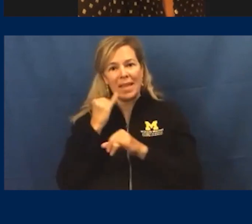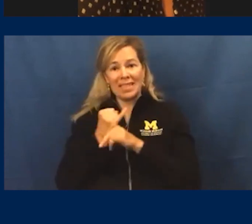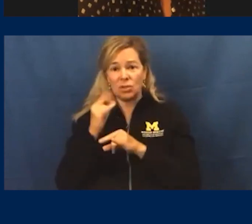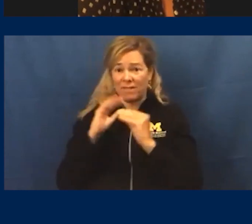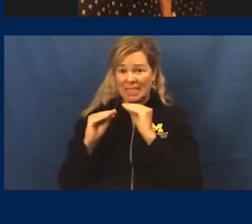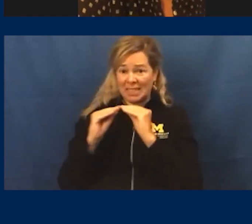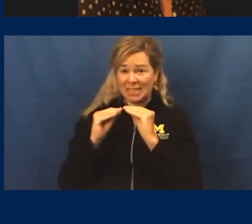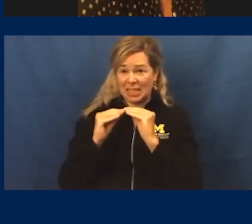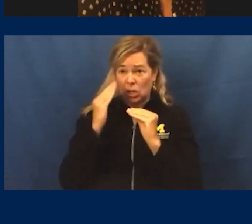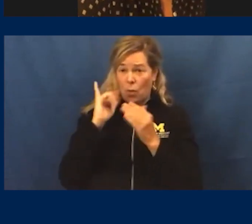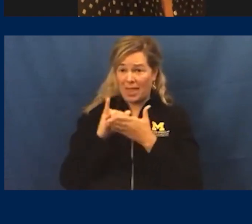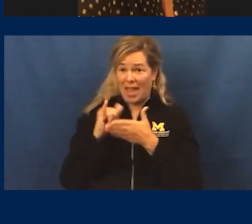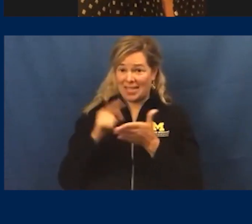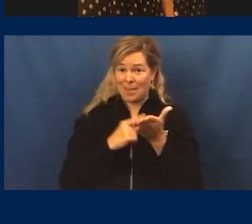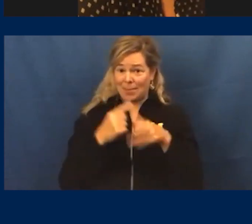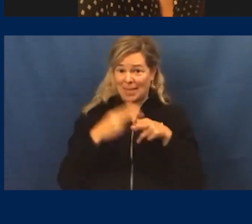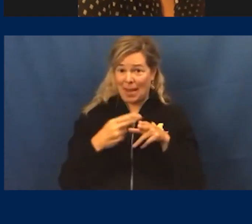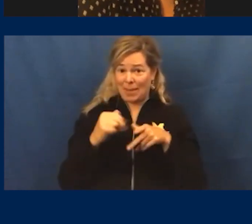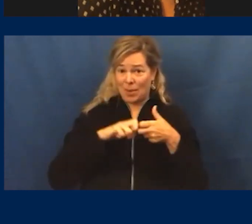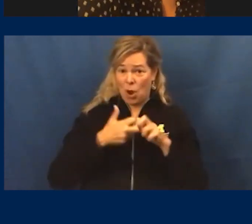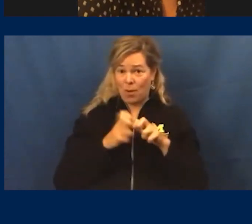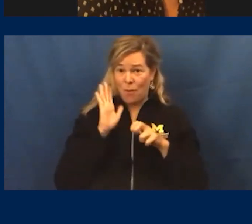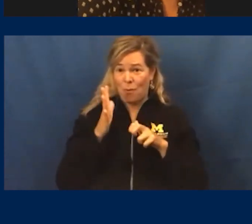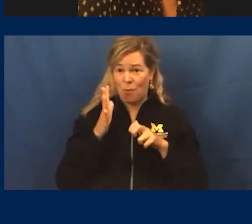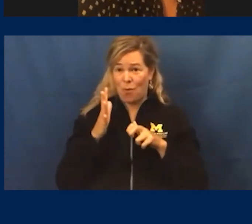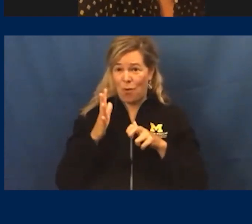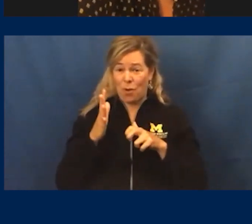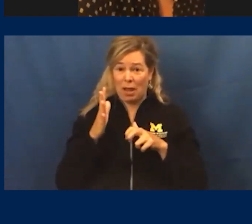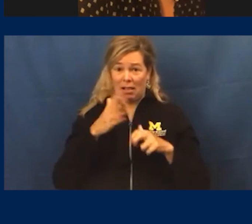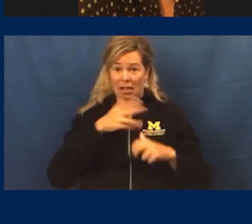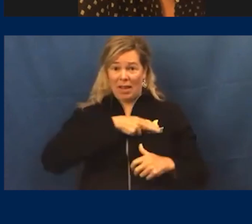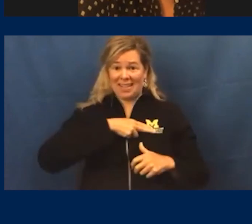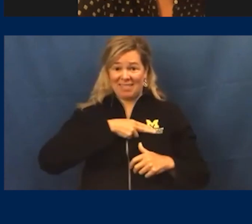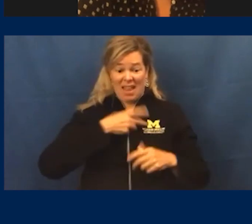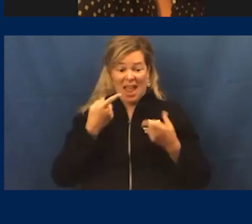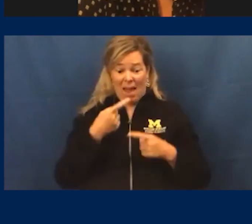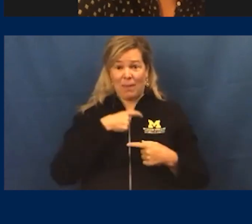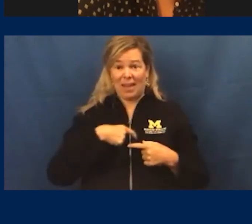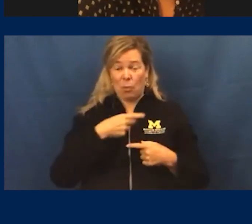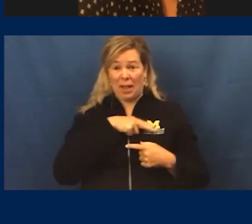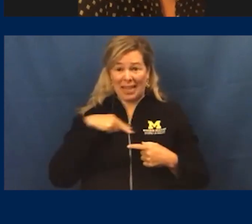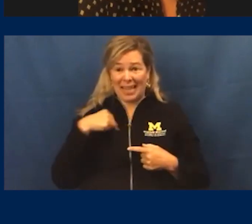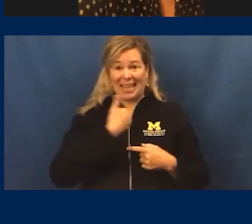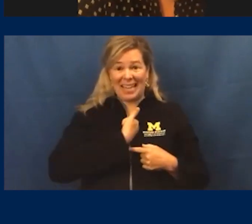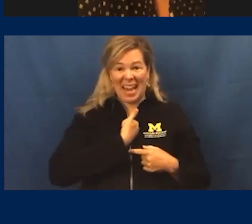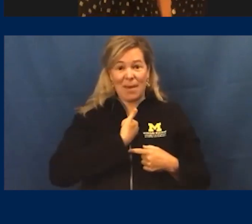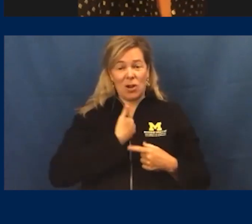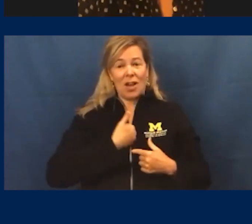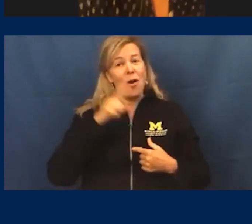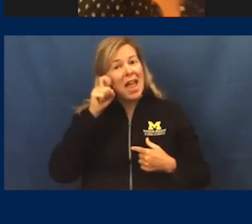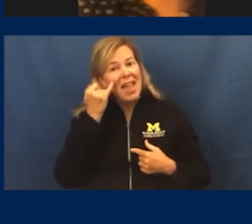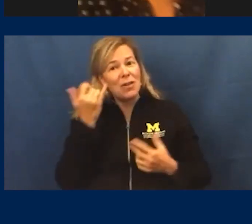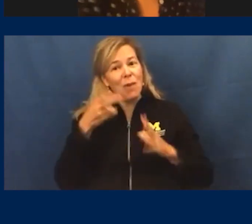sometimes naming the problem will cause us to be named the problem, but name it we must if we are to diagnose and accurately fix